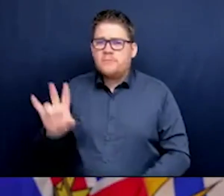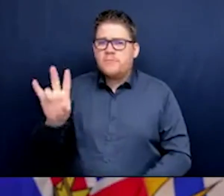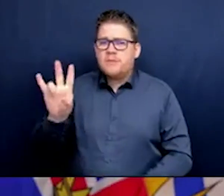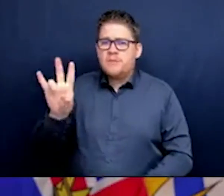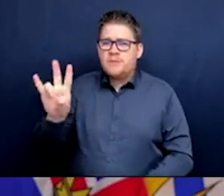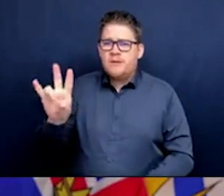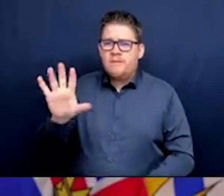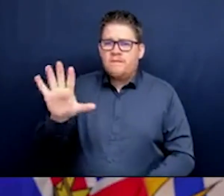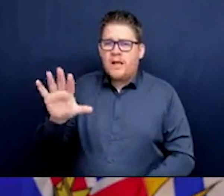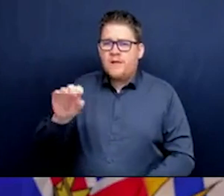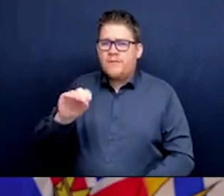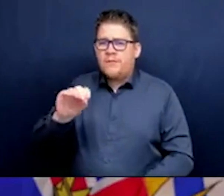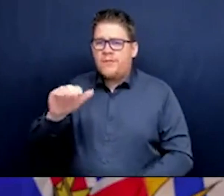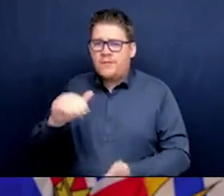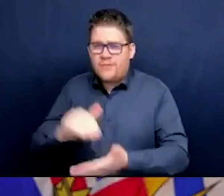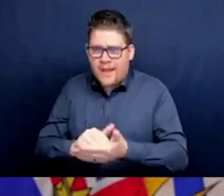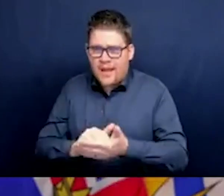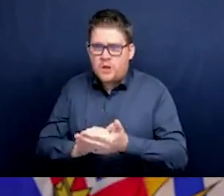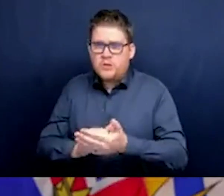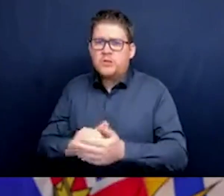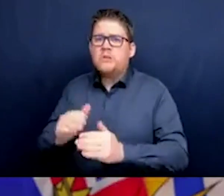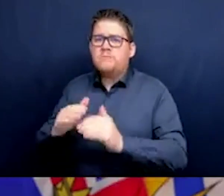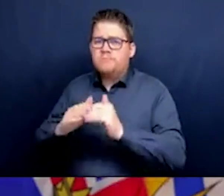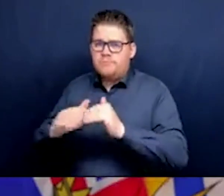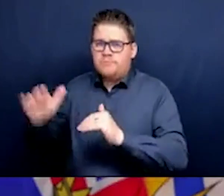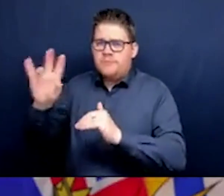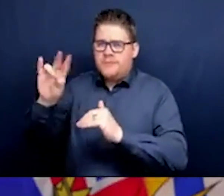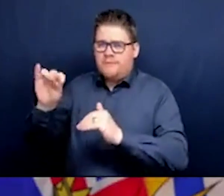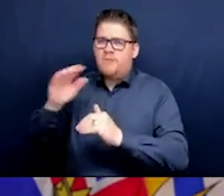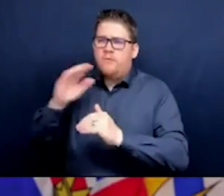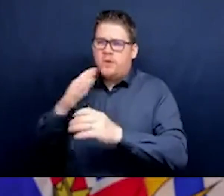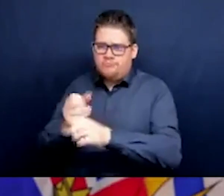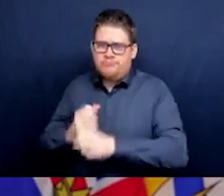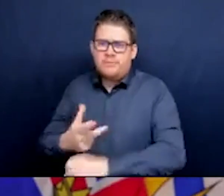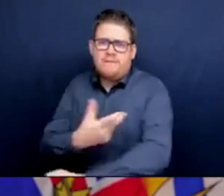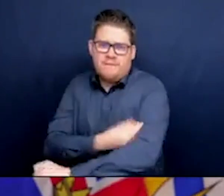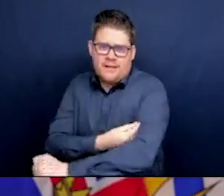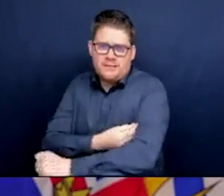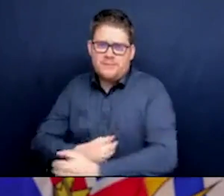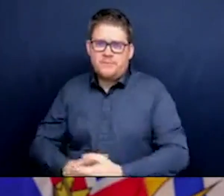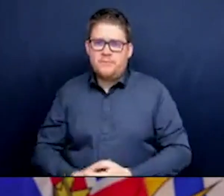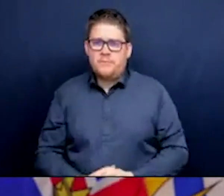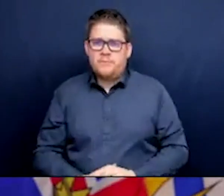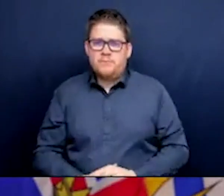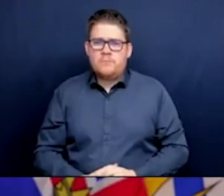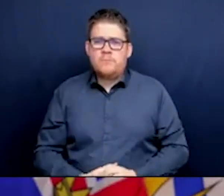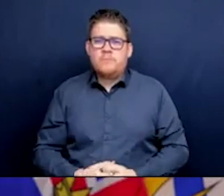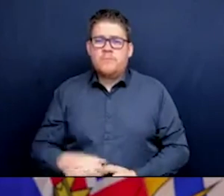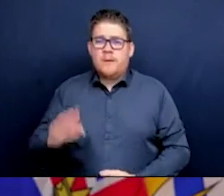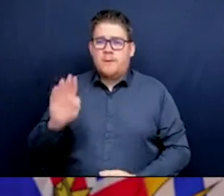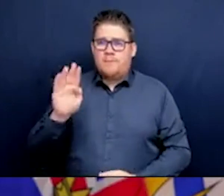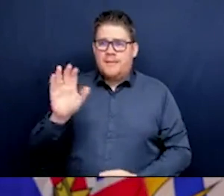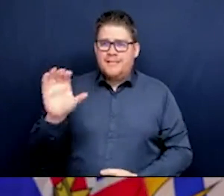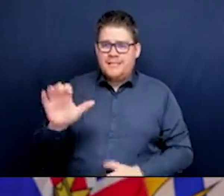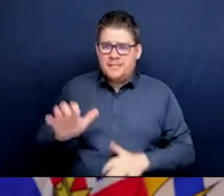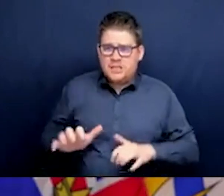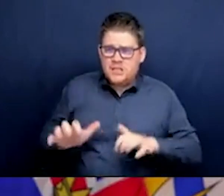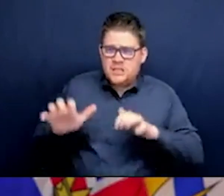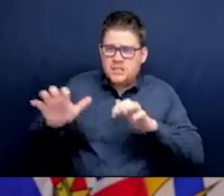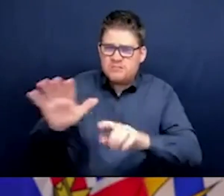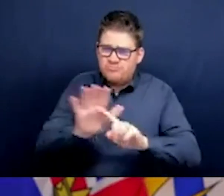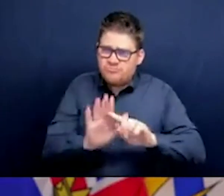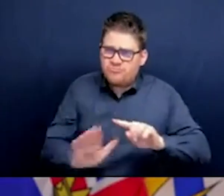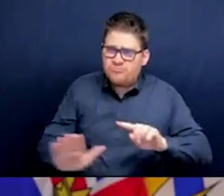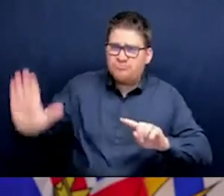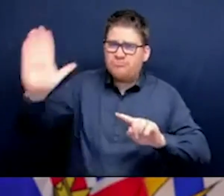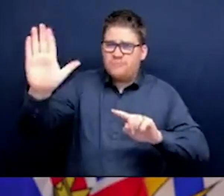that level, and they'll all be invited to be vaccinated. And as you know, there are hundreds of locations across BC, in the hundreds, particularly in community